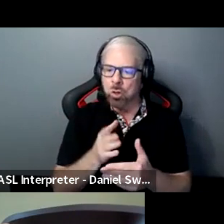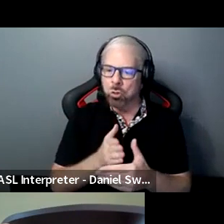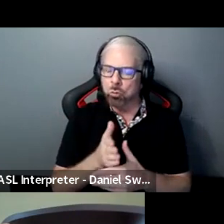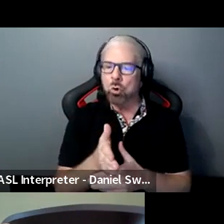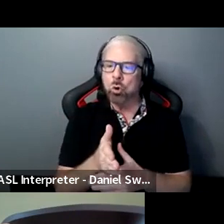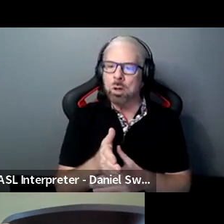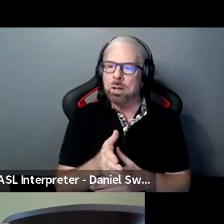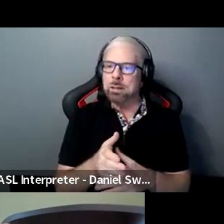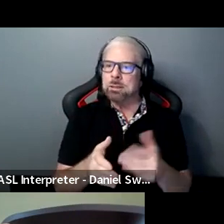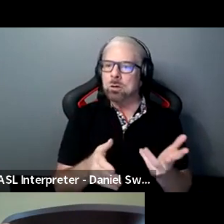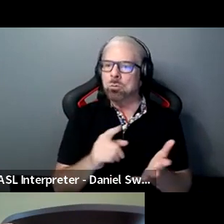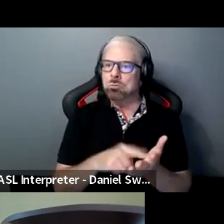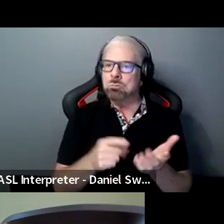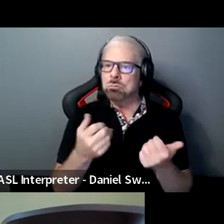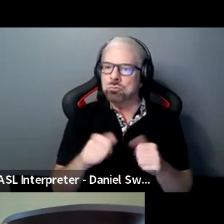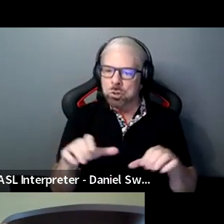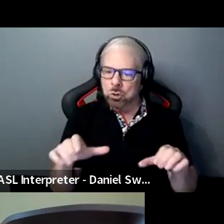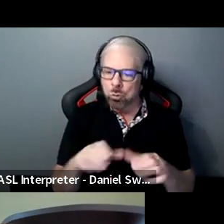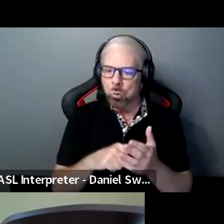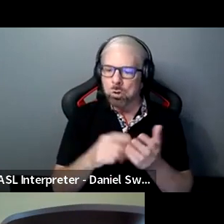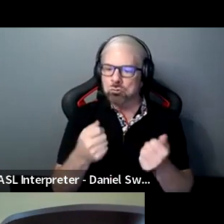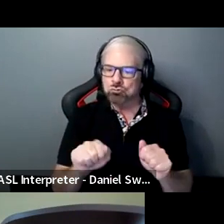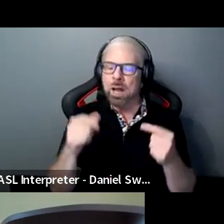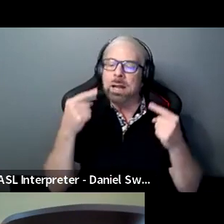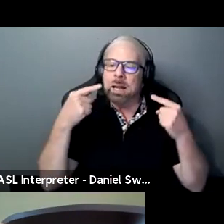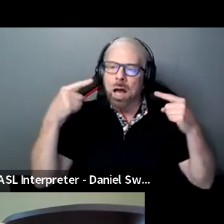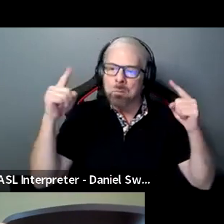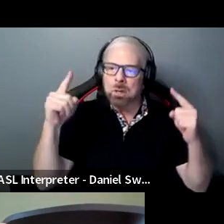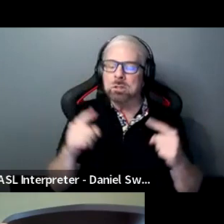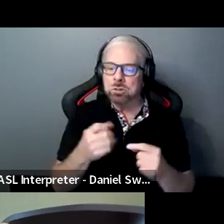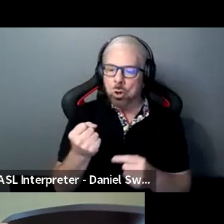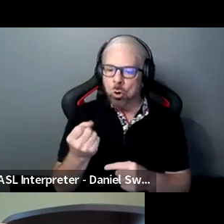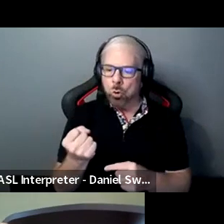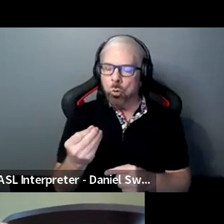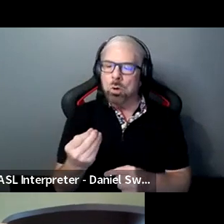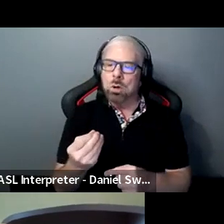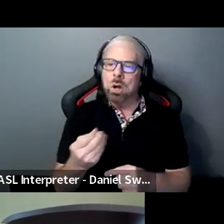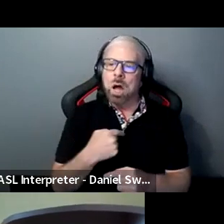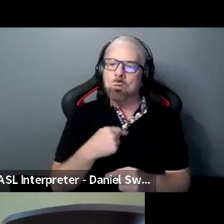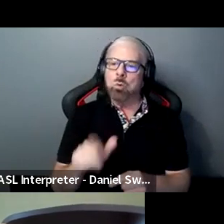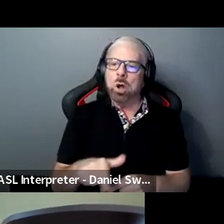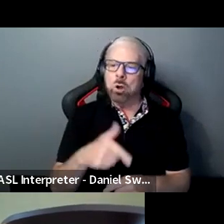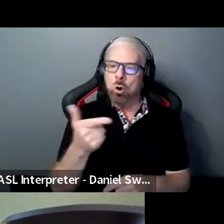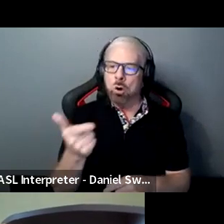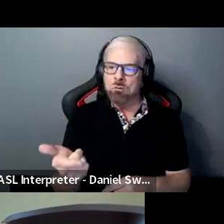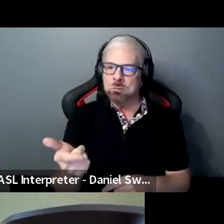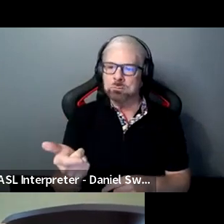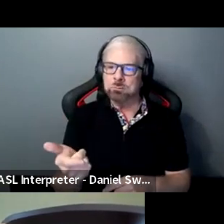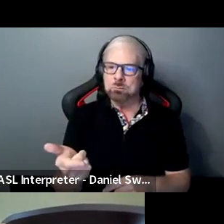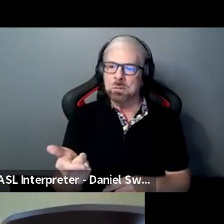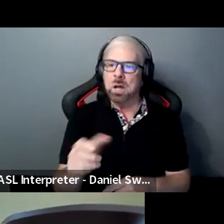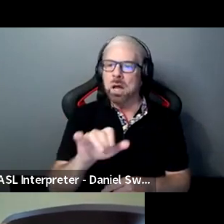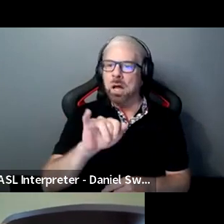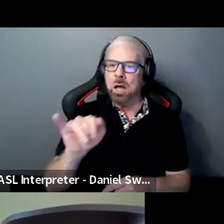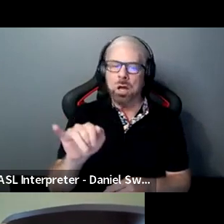of what they're trying to do and what they're trying to accomplish in that. So I am going to turn it over to